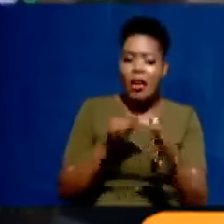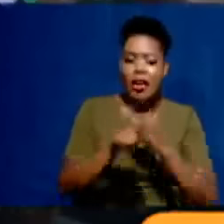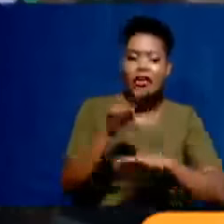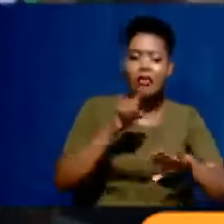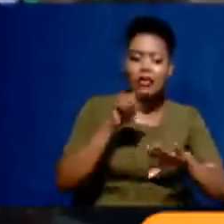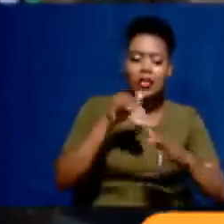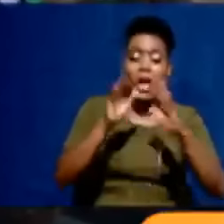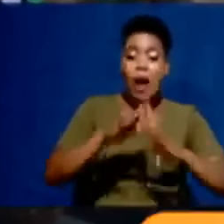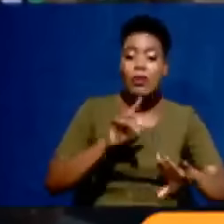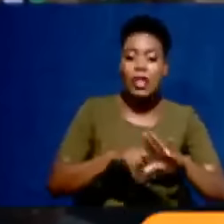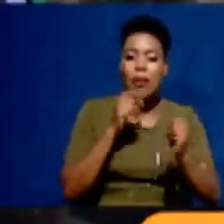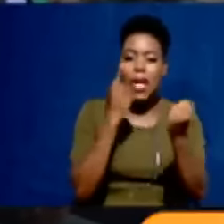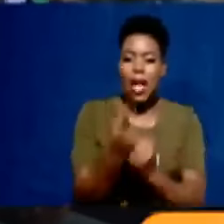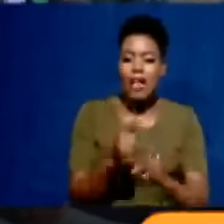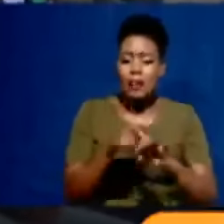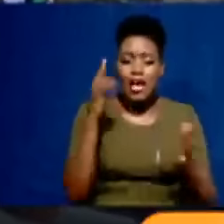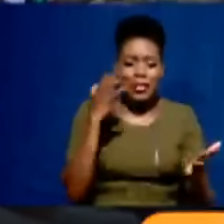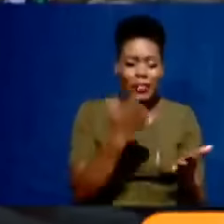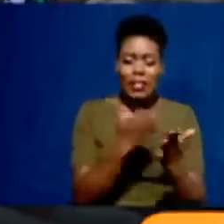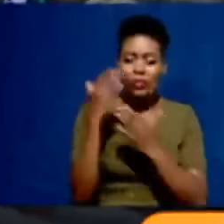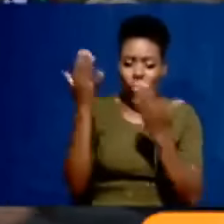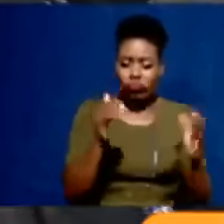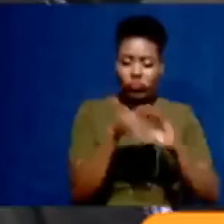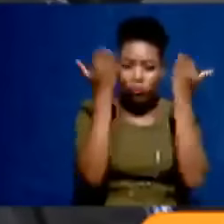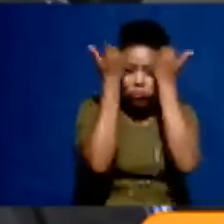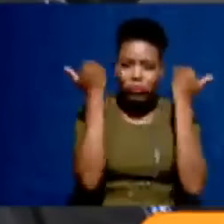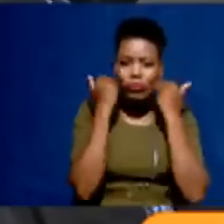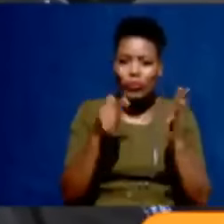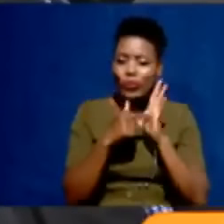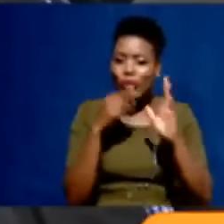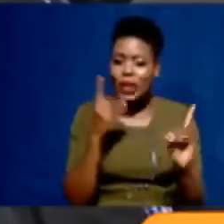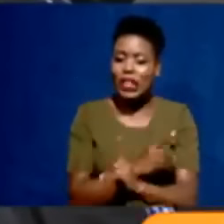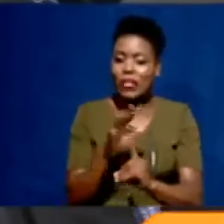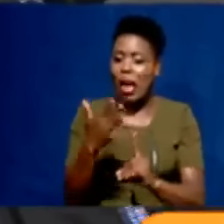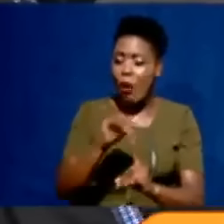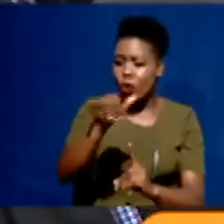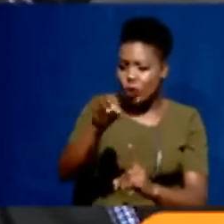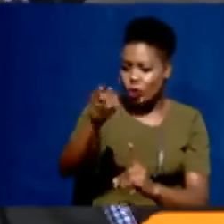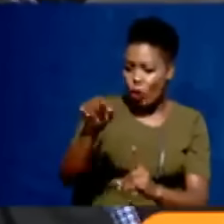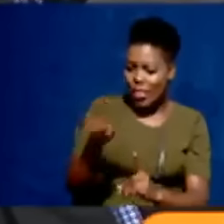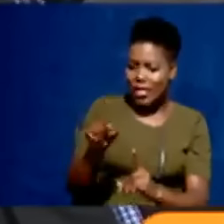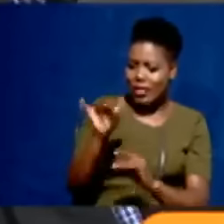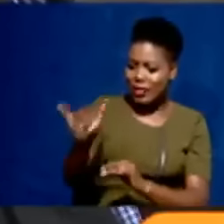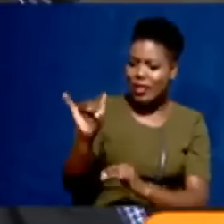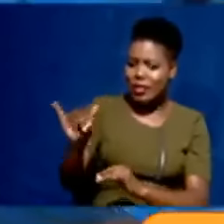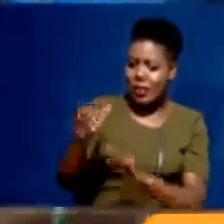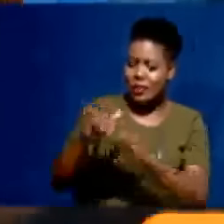usiku. Hata hivyo, ushahidi uliowasilishwa mahakamani ulionyesha kuwa Jowie alikuwa nyumbani kwa